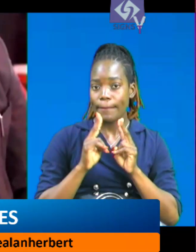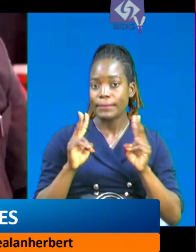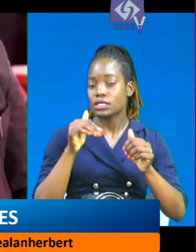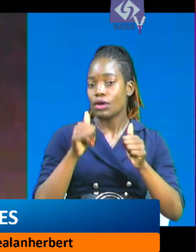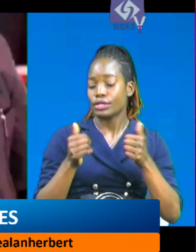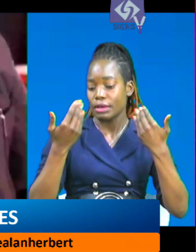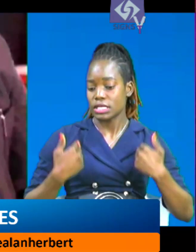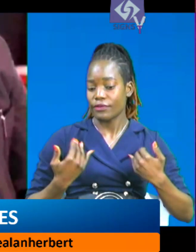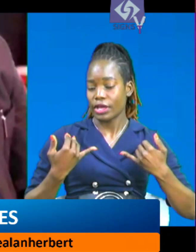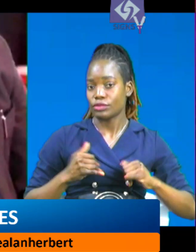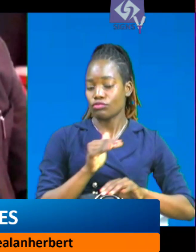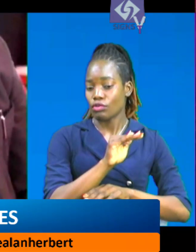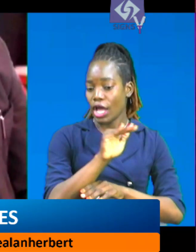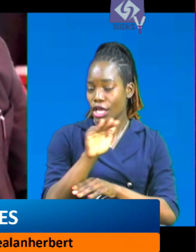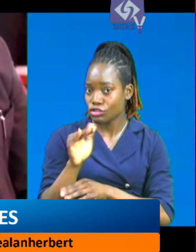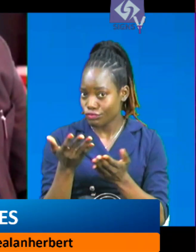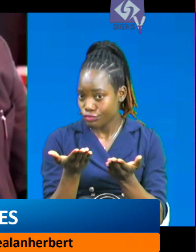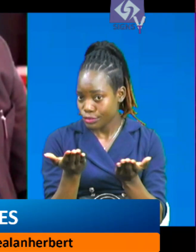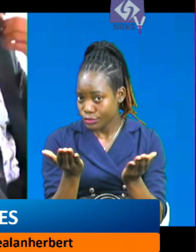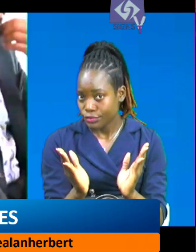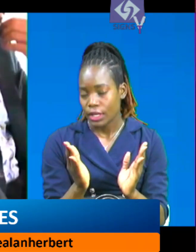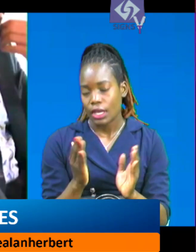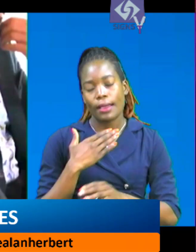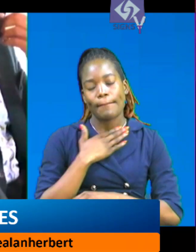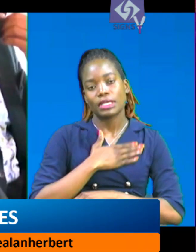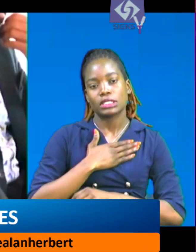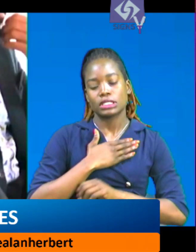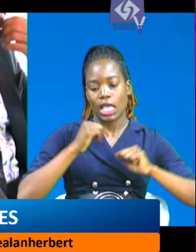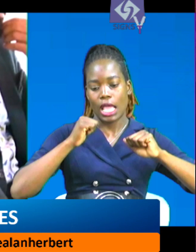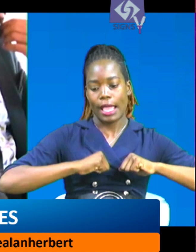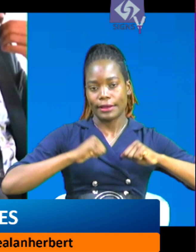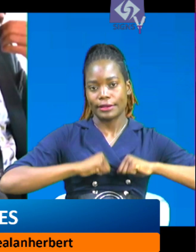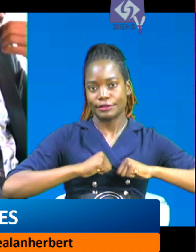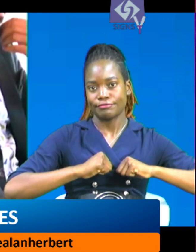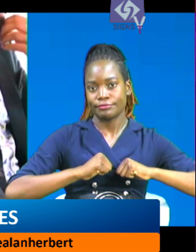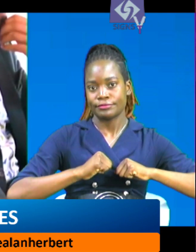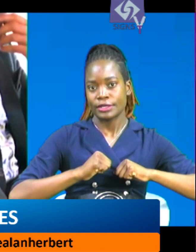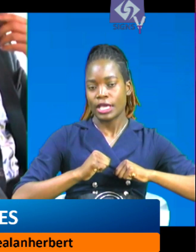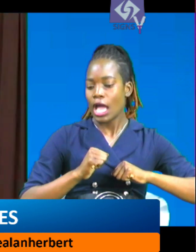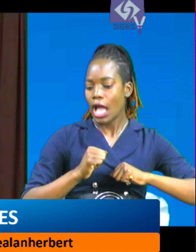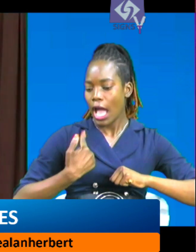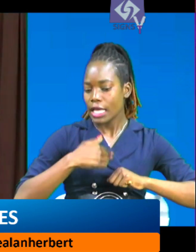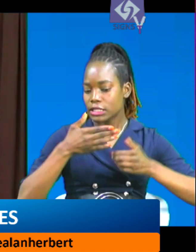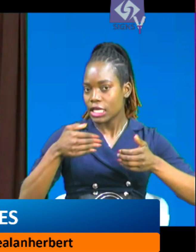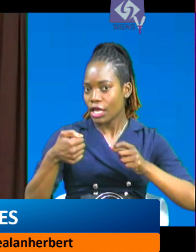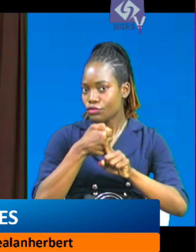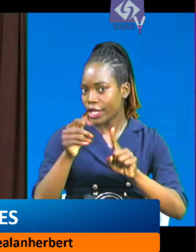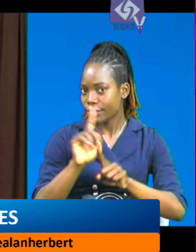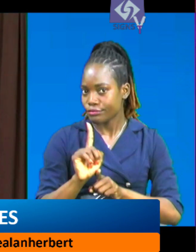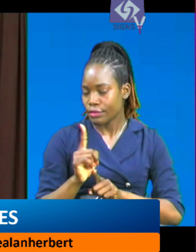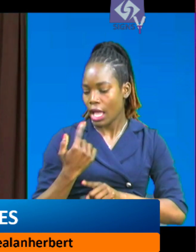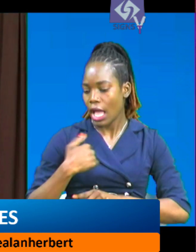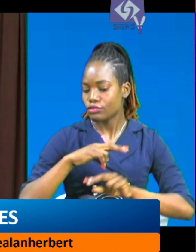ask you today to please agree that first, we are not here to fight, we are here to look for a